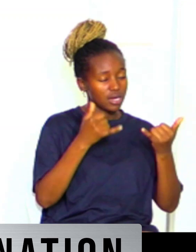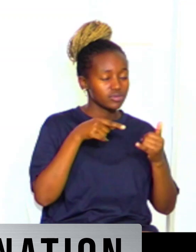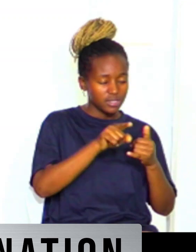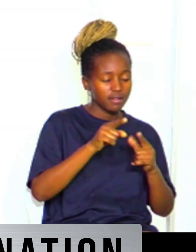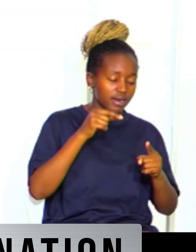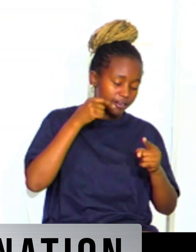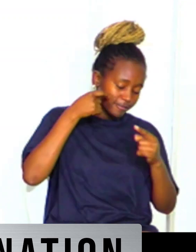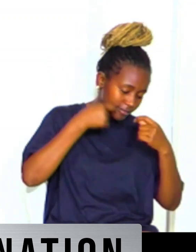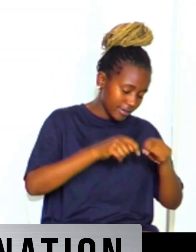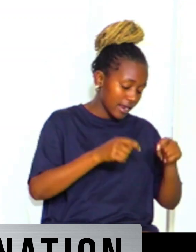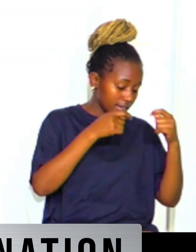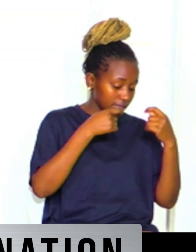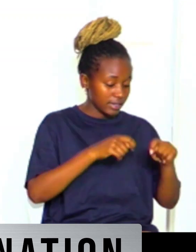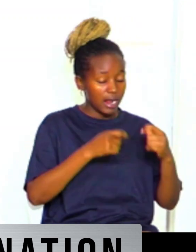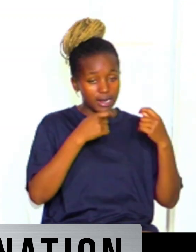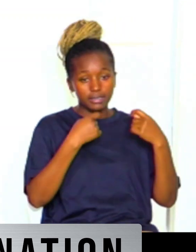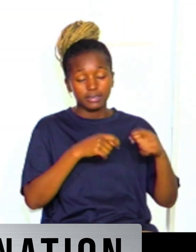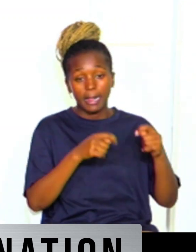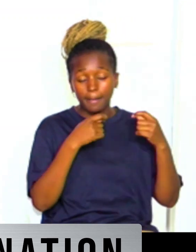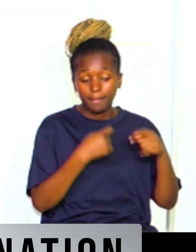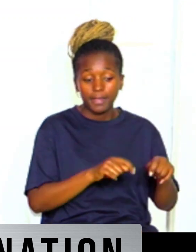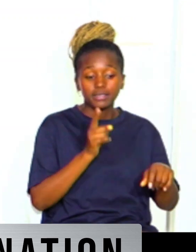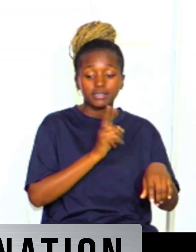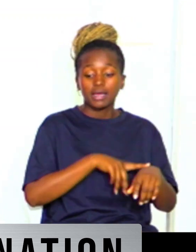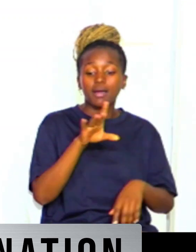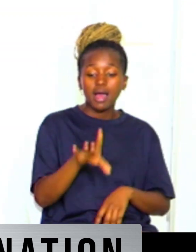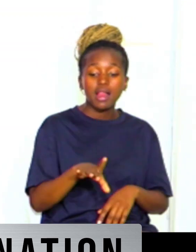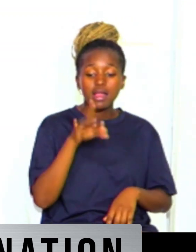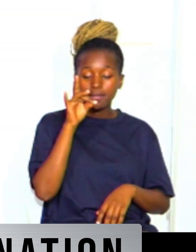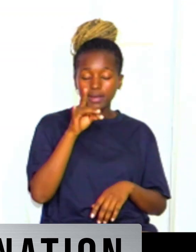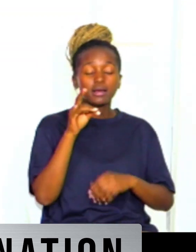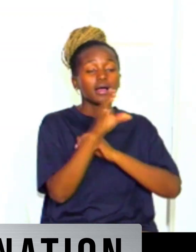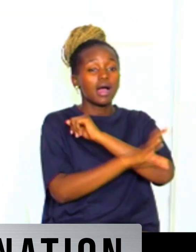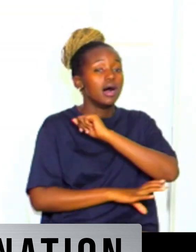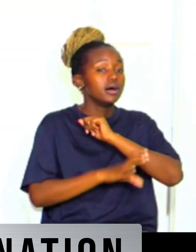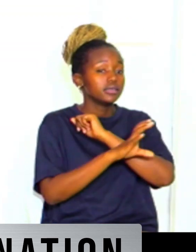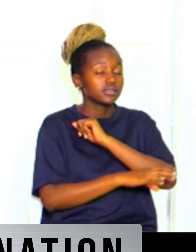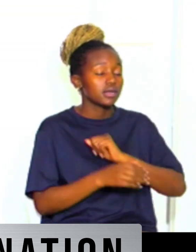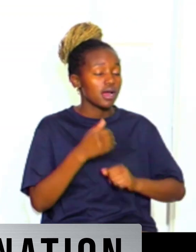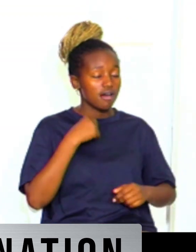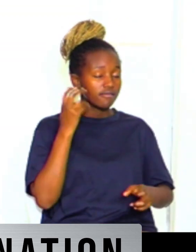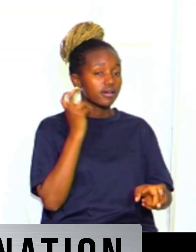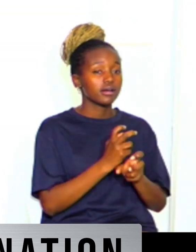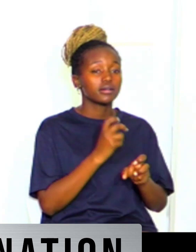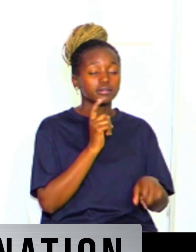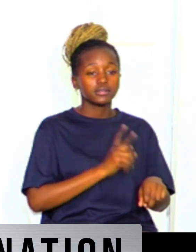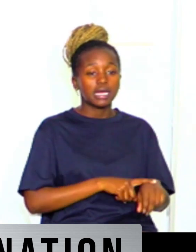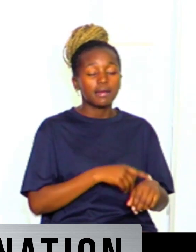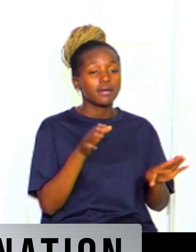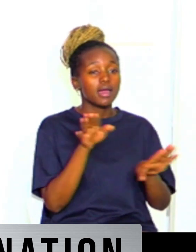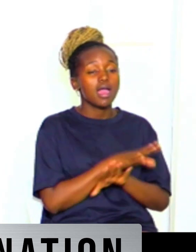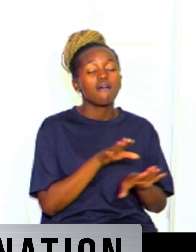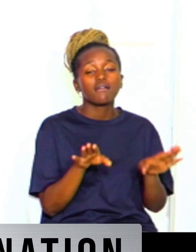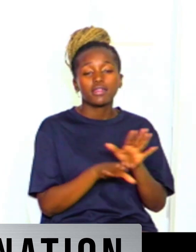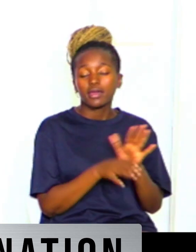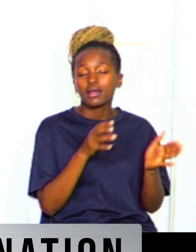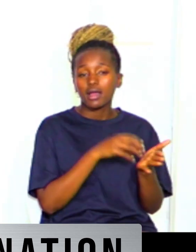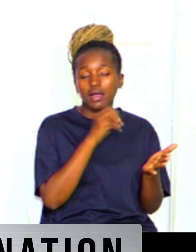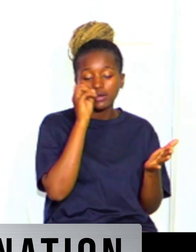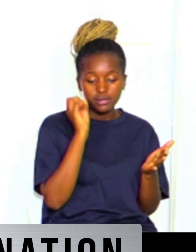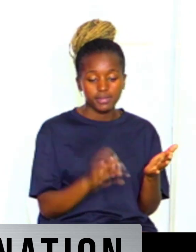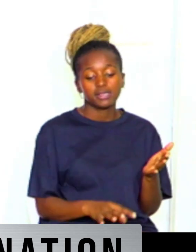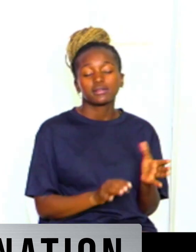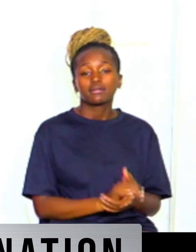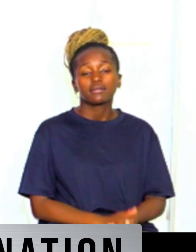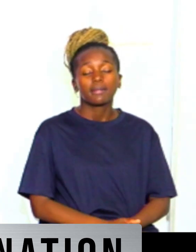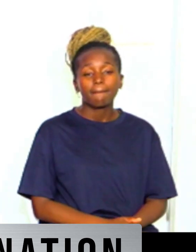He got the country. Akichukua country unakumbukanga tulikuwa in tough times. Unga ilikuwa so mbili.